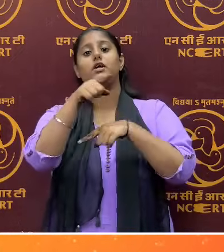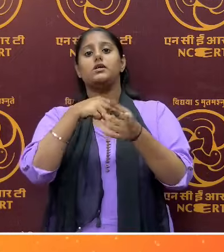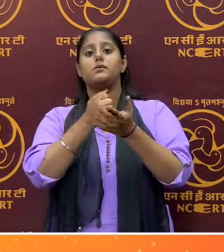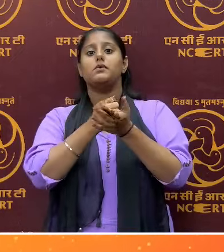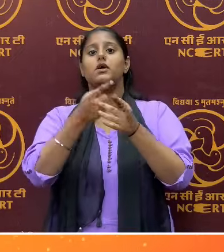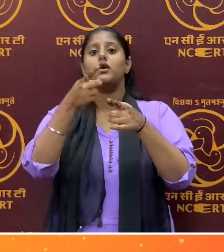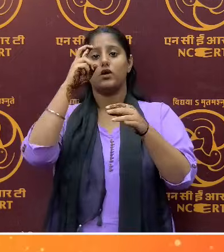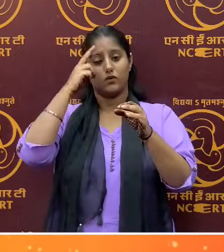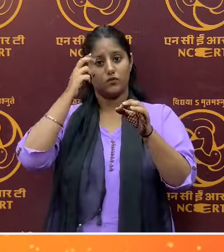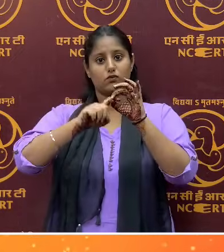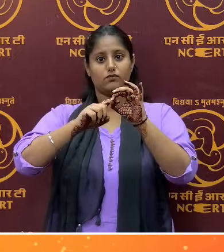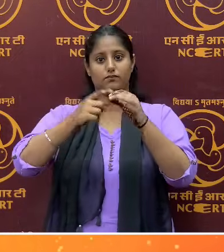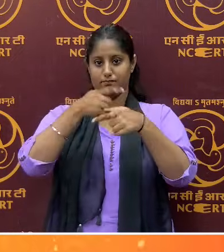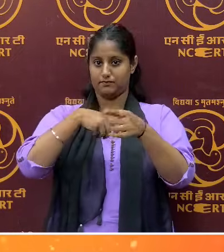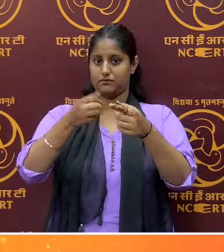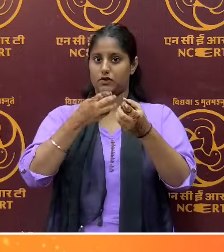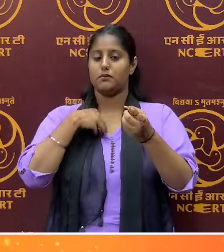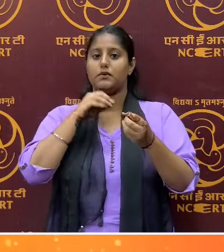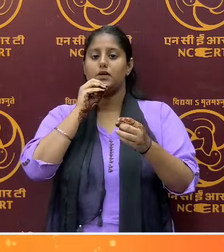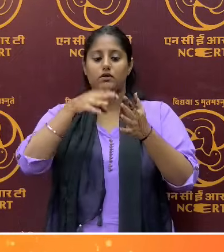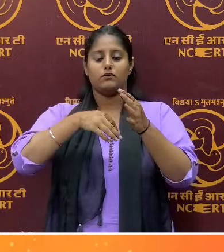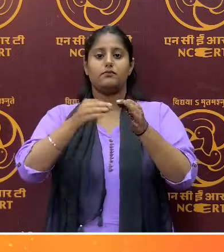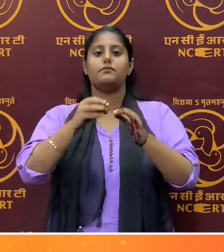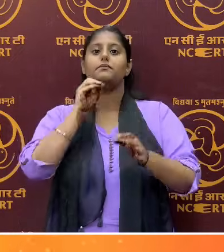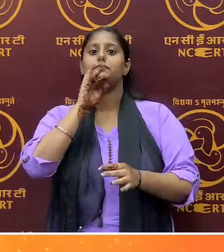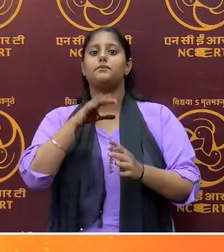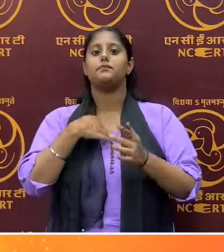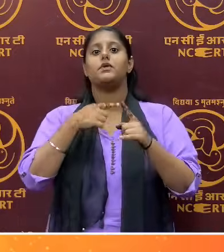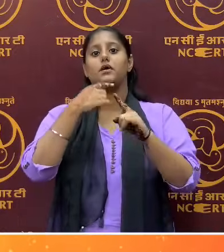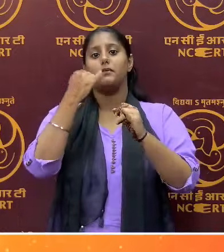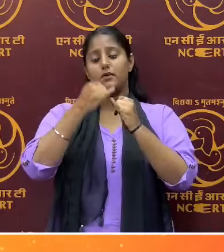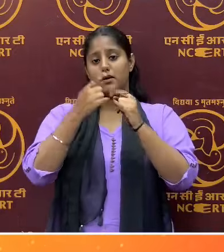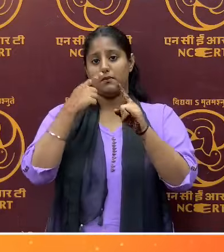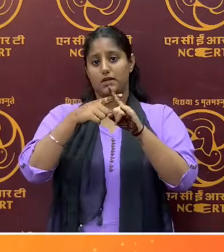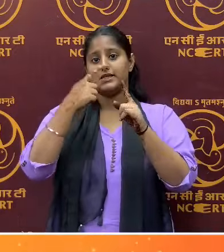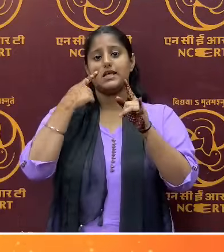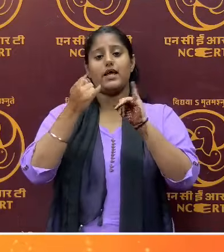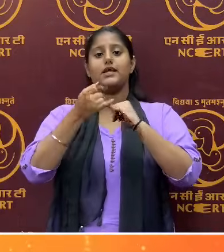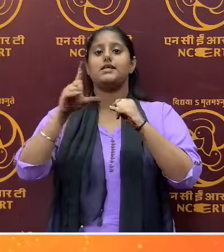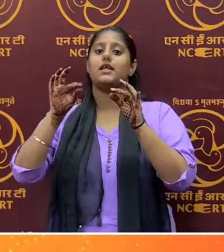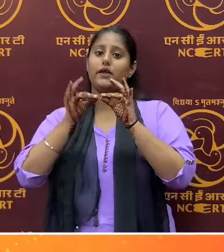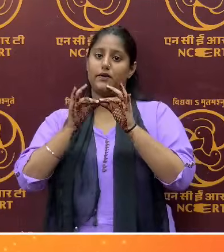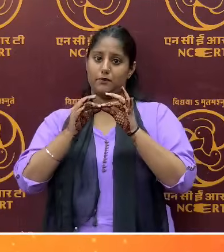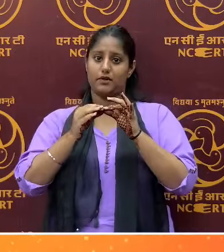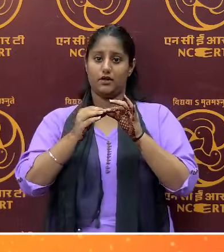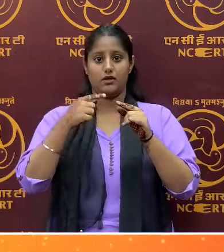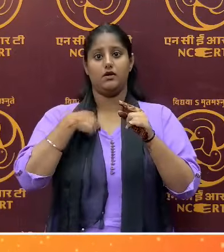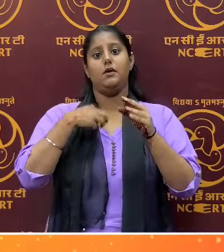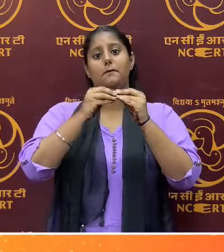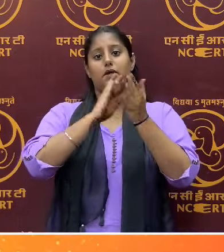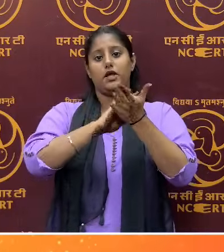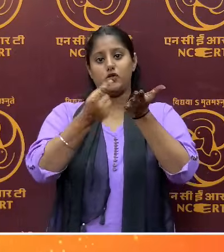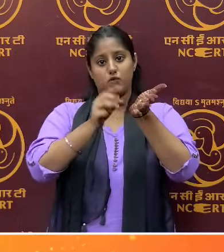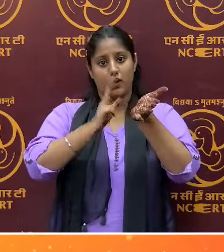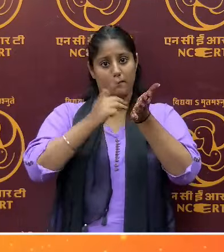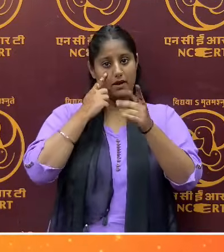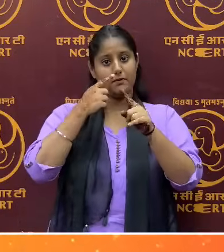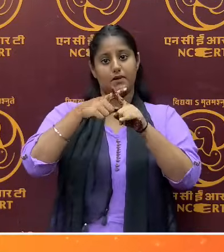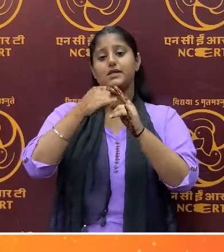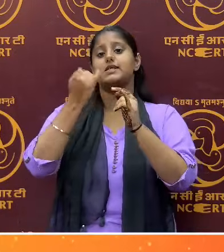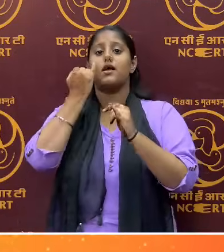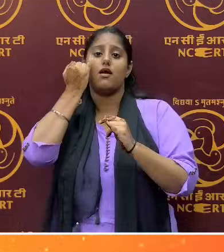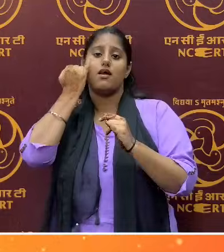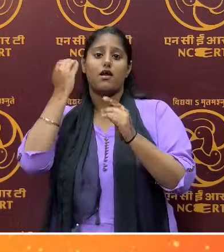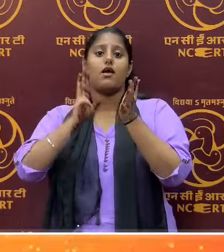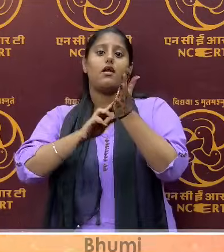your queries also. And lastly, we are joined by our Indian Sign Language interpreters. Ms. Bhumi and Ms. Naina are there with us. We're